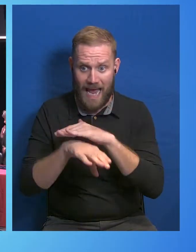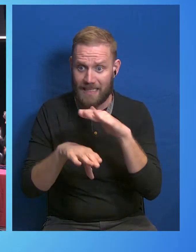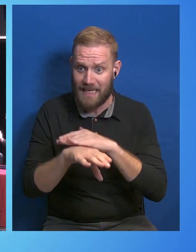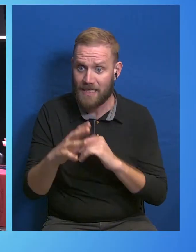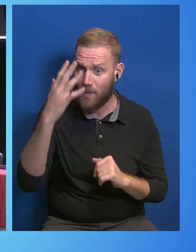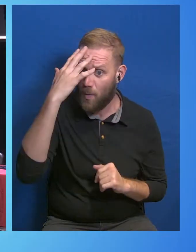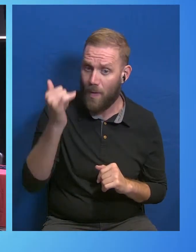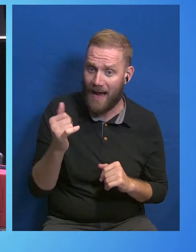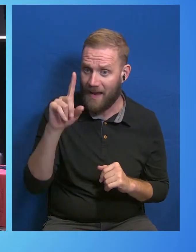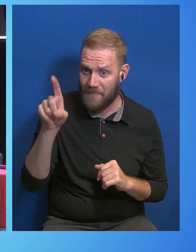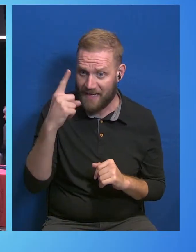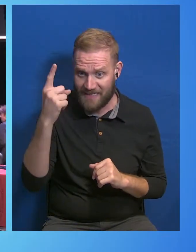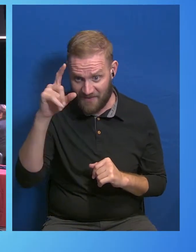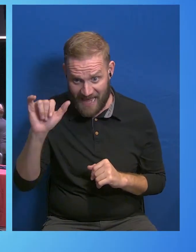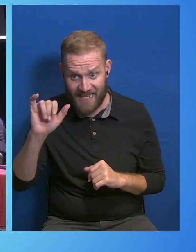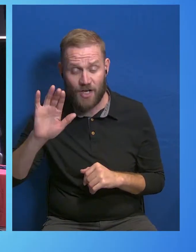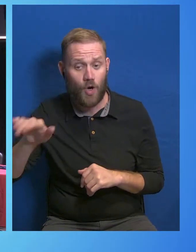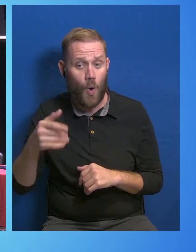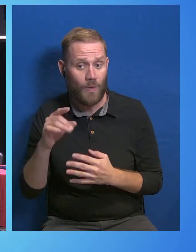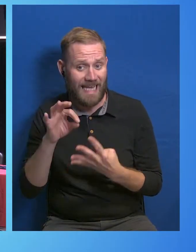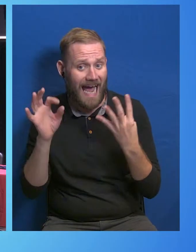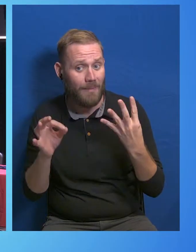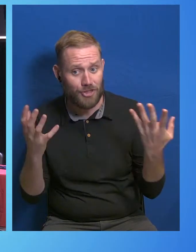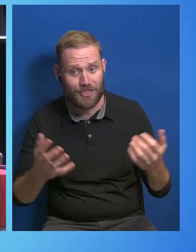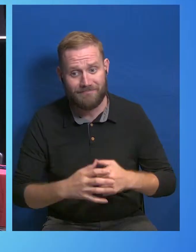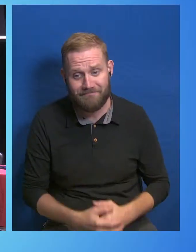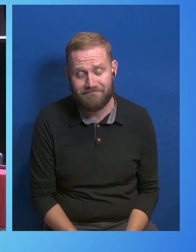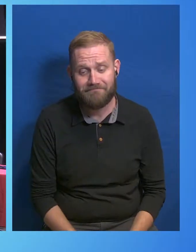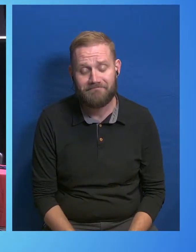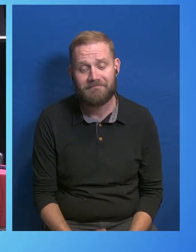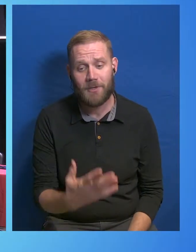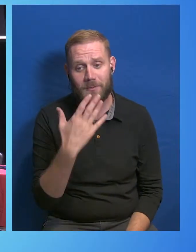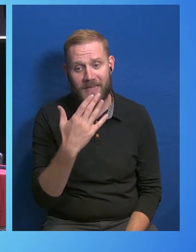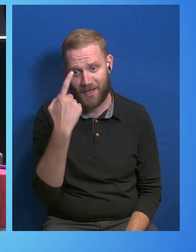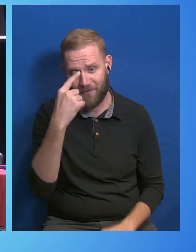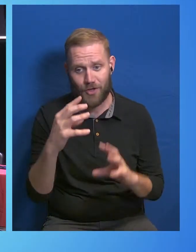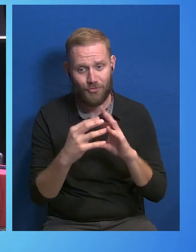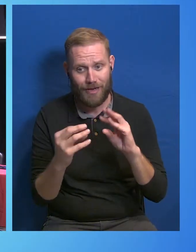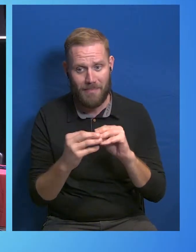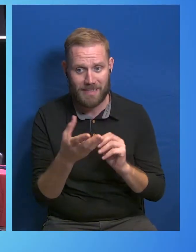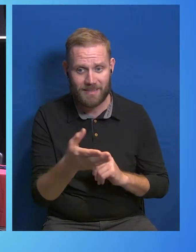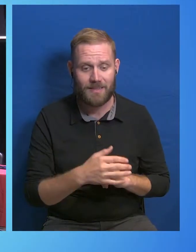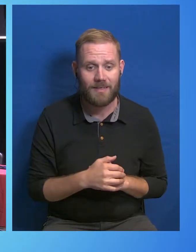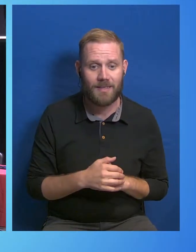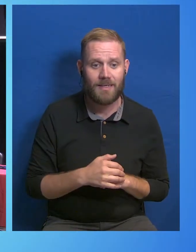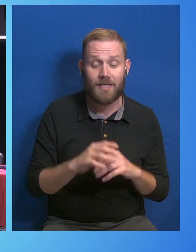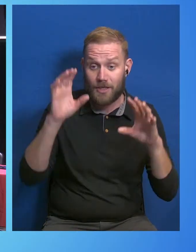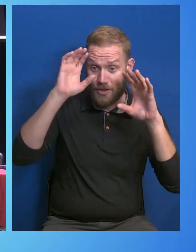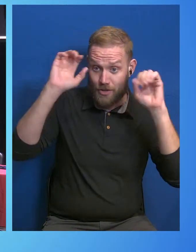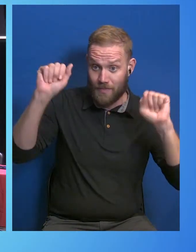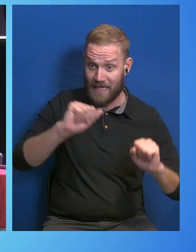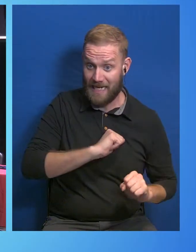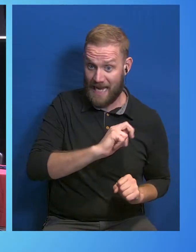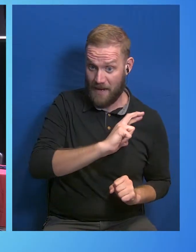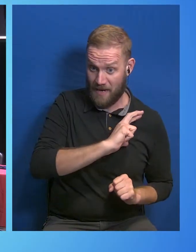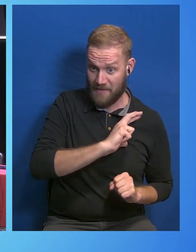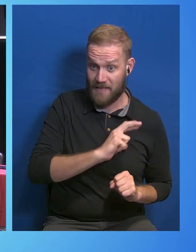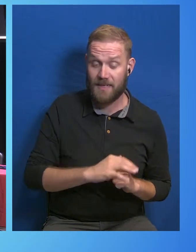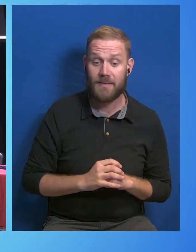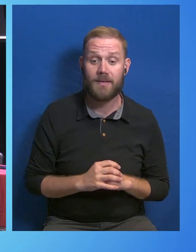because of that being our only option. Right. So Right. thank you for that. This is Superintendent Reichman.